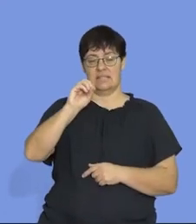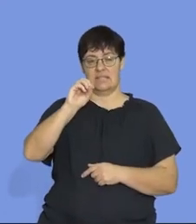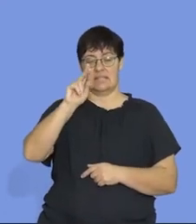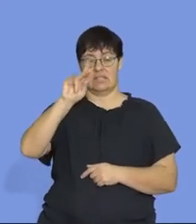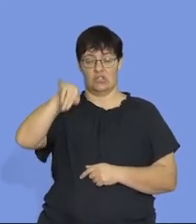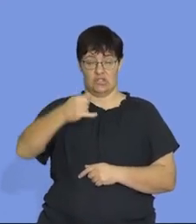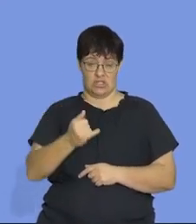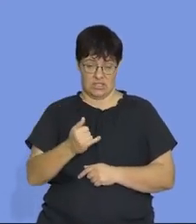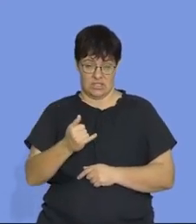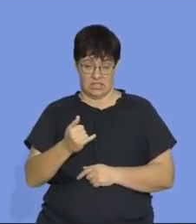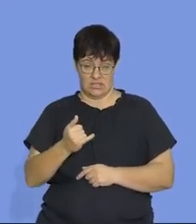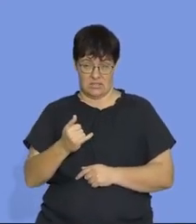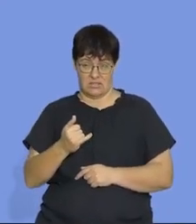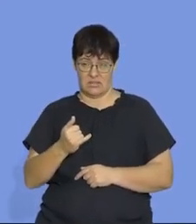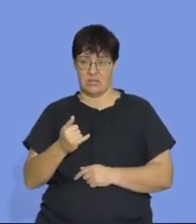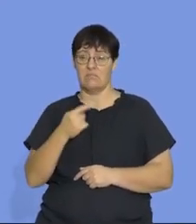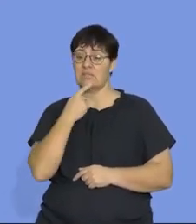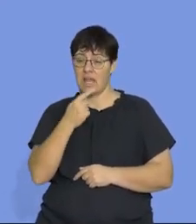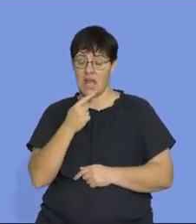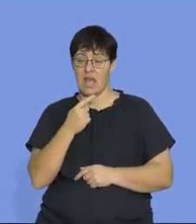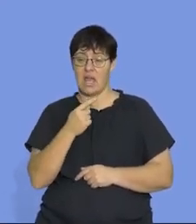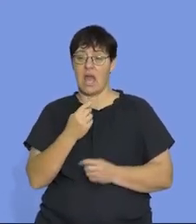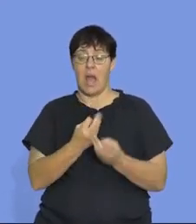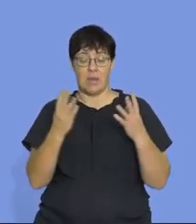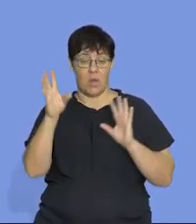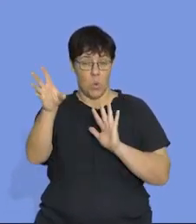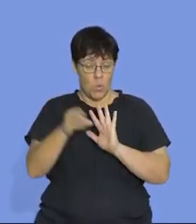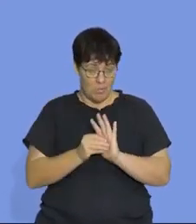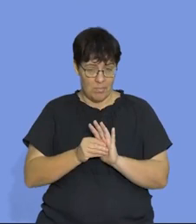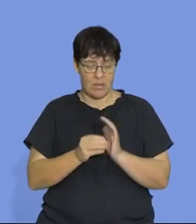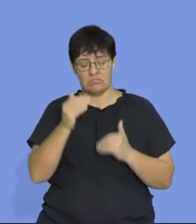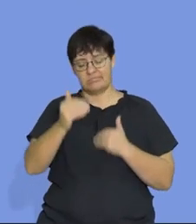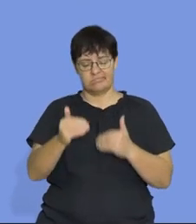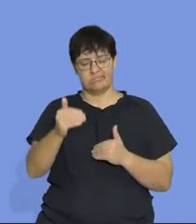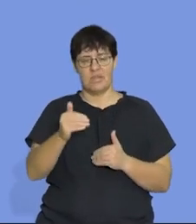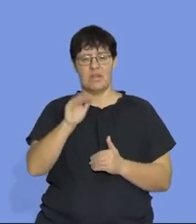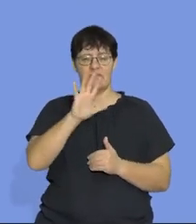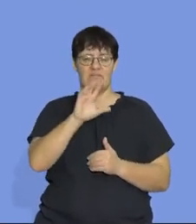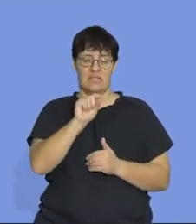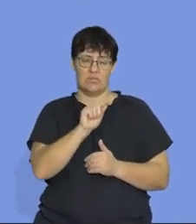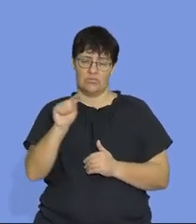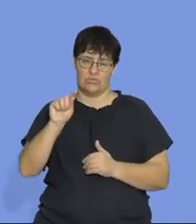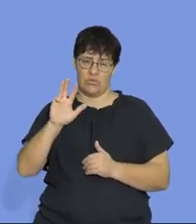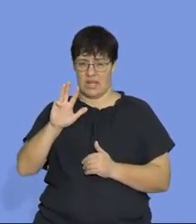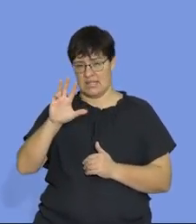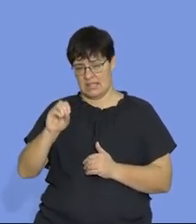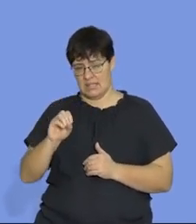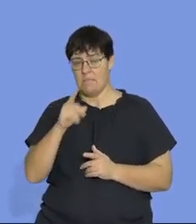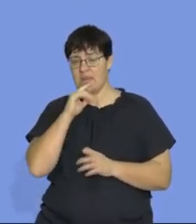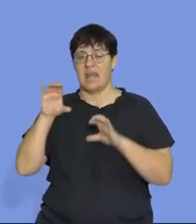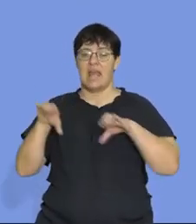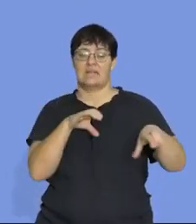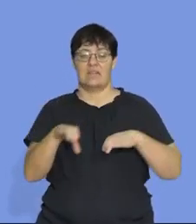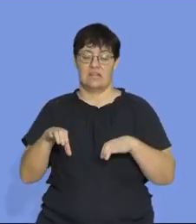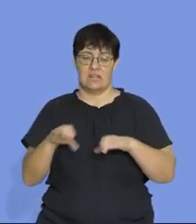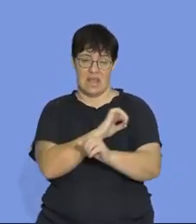energy absorbed is the interval between 50 and 90, which is actually the minimum, which is our activation energy. So